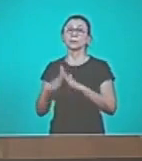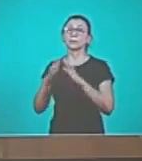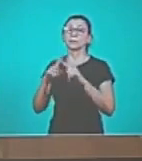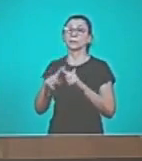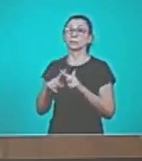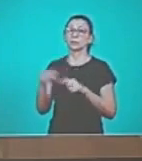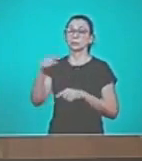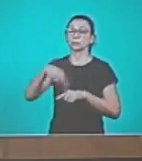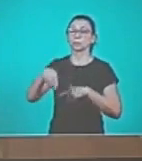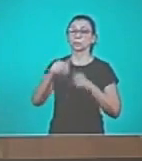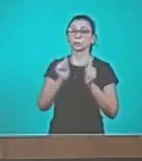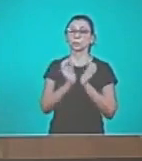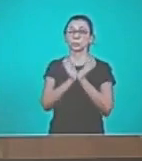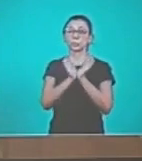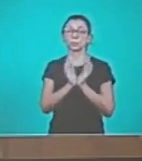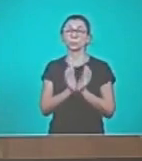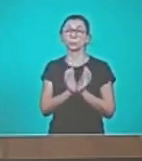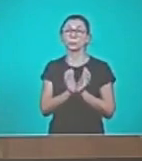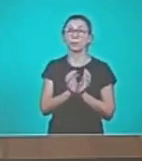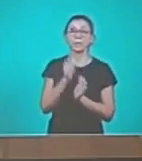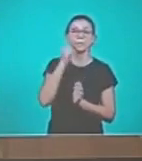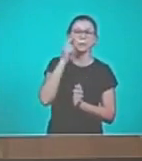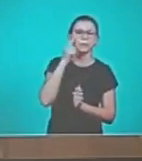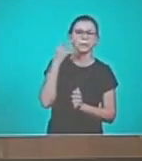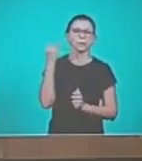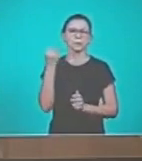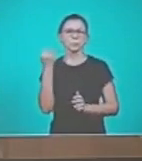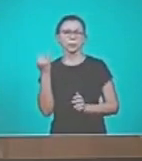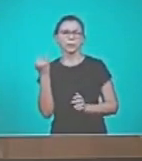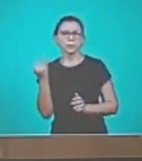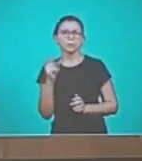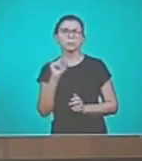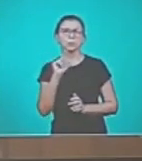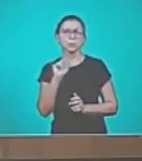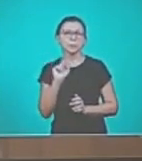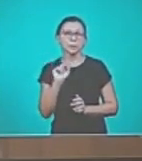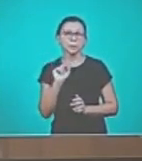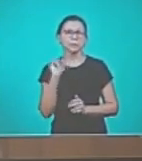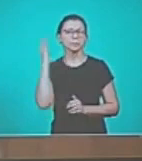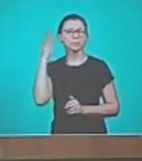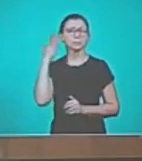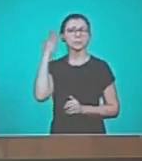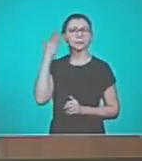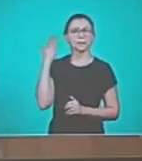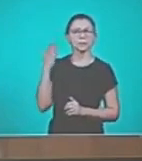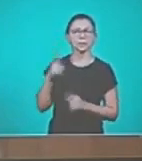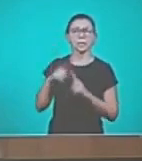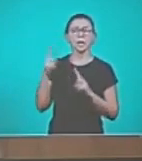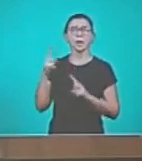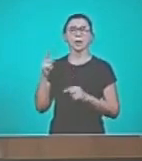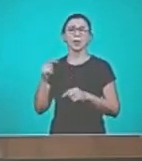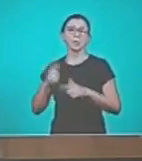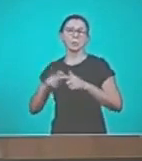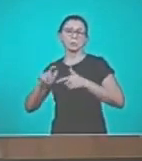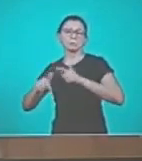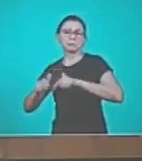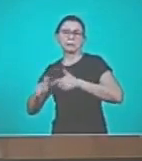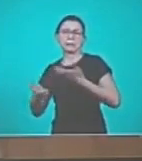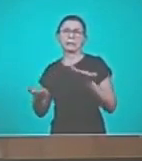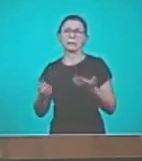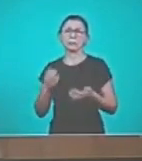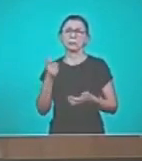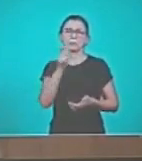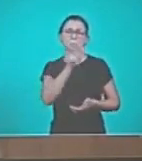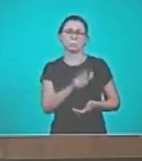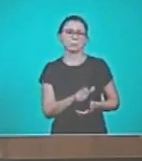after the broadcast of Sunday school. So there's a constant understand, because Israel was